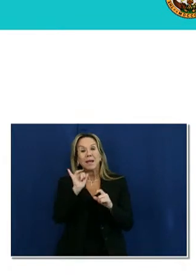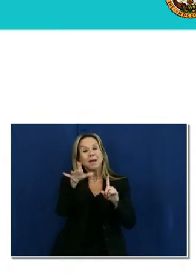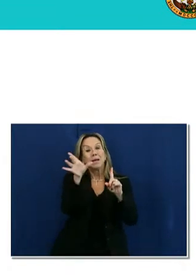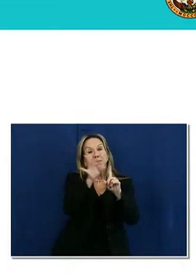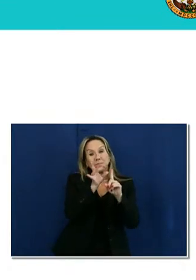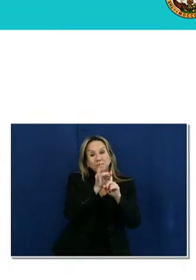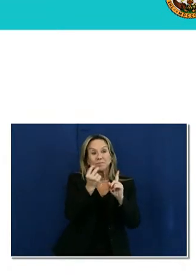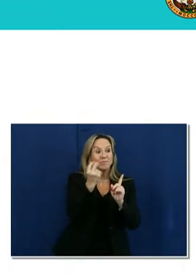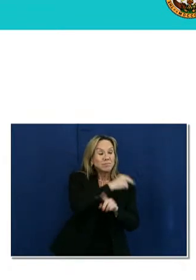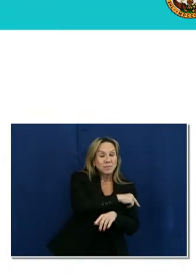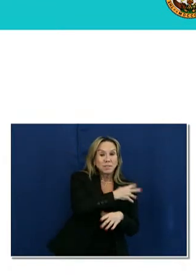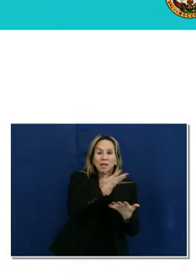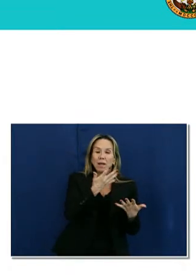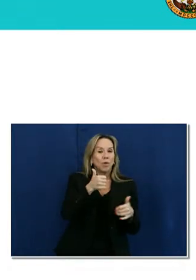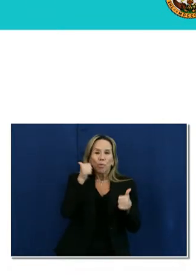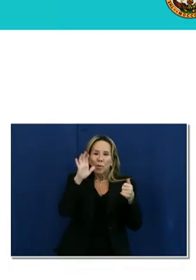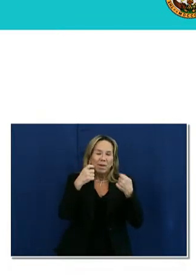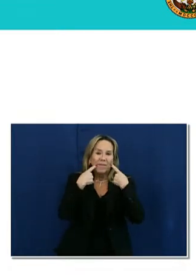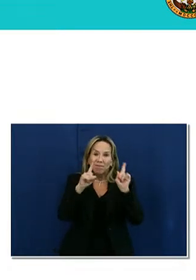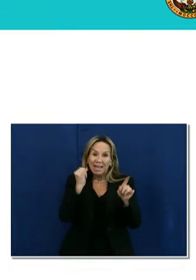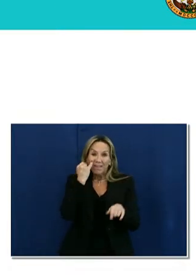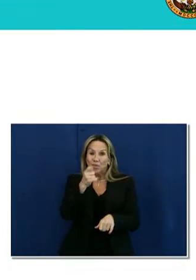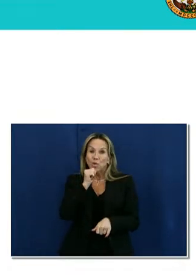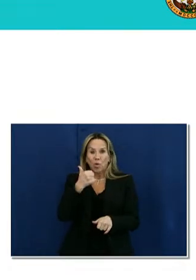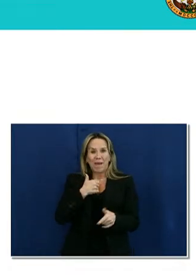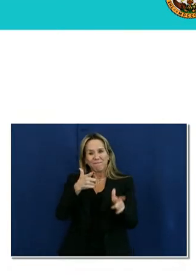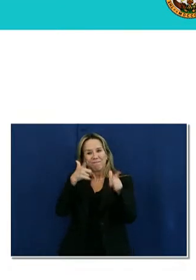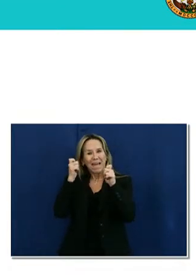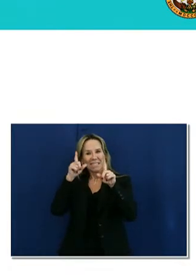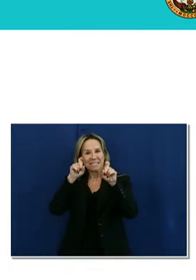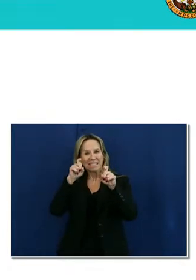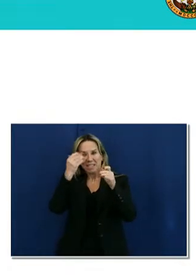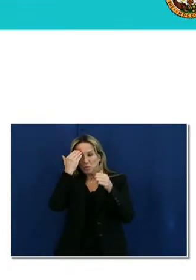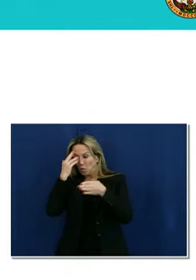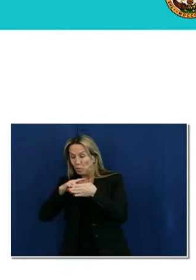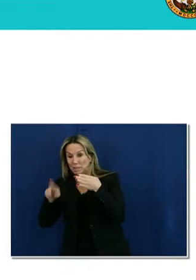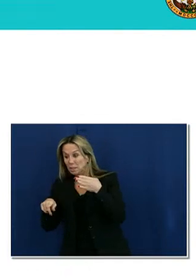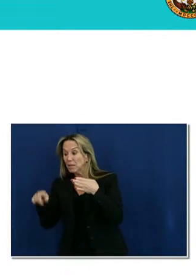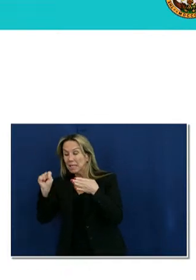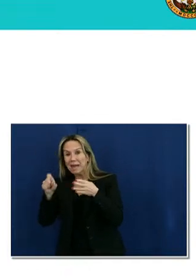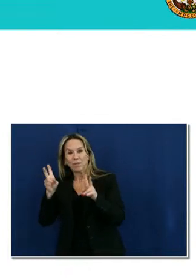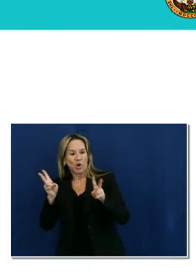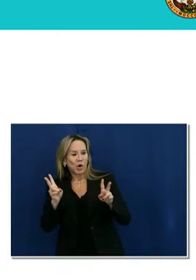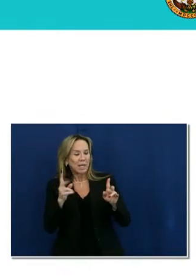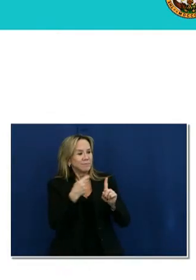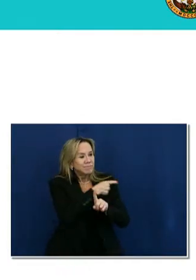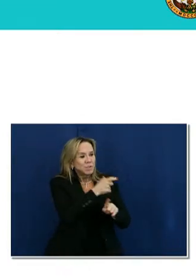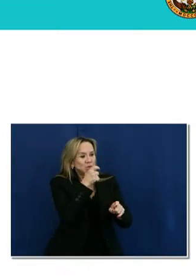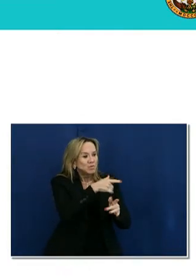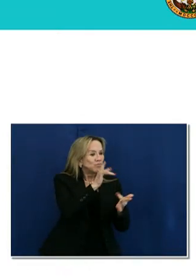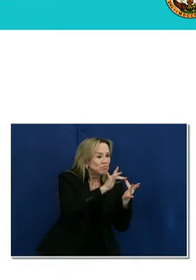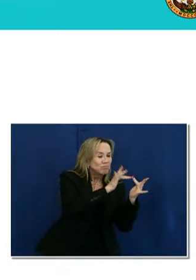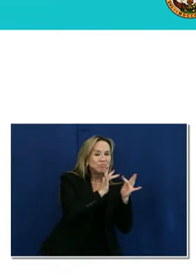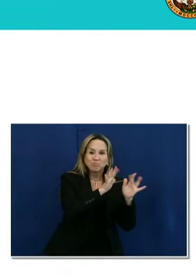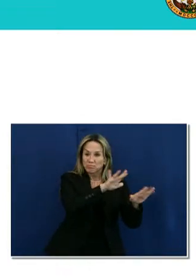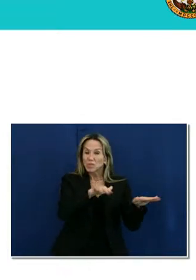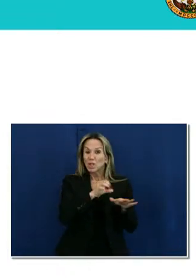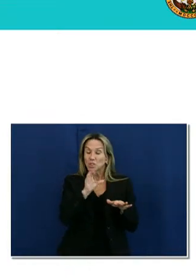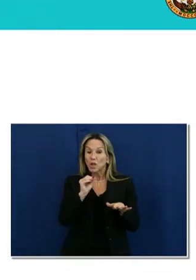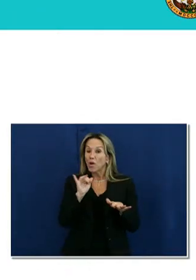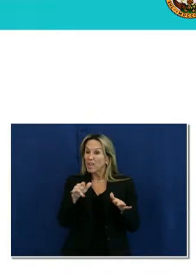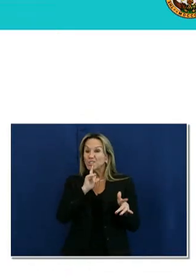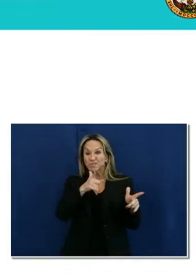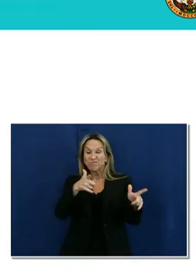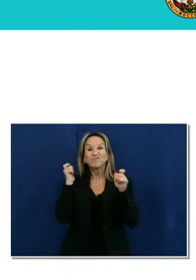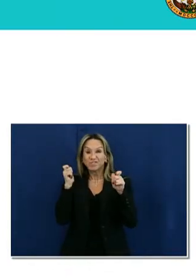contact tracing do not work effectively if you don't have fast turnaround of these tests. And so you really see an incredible speed at turning those around across